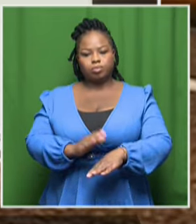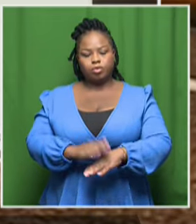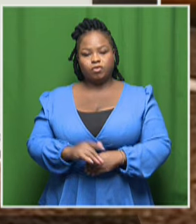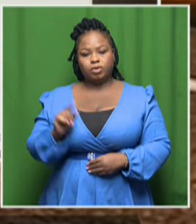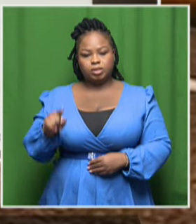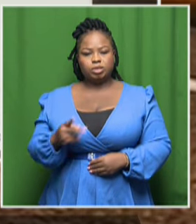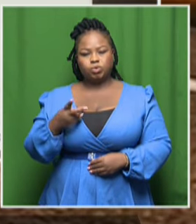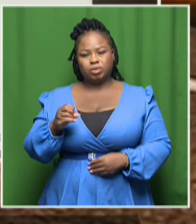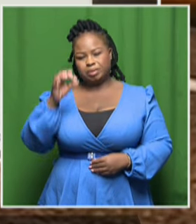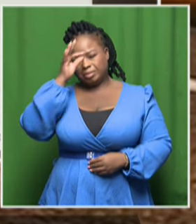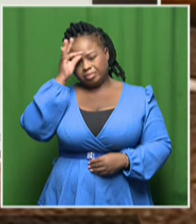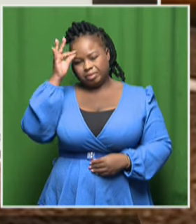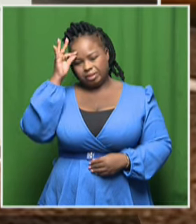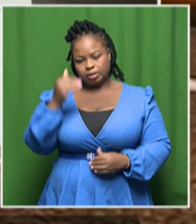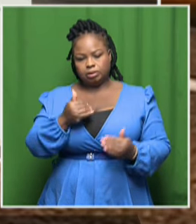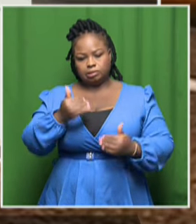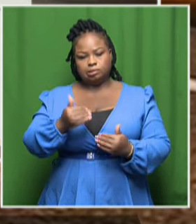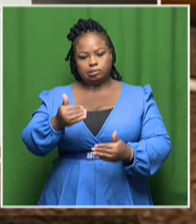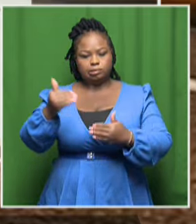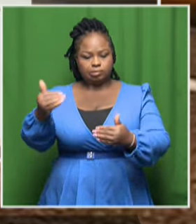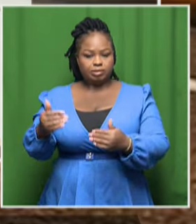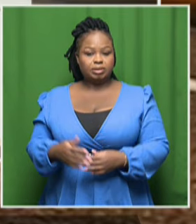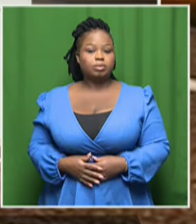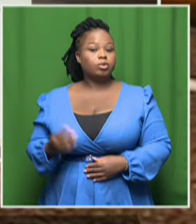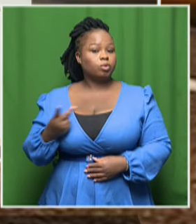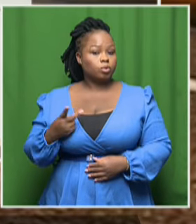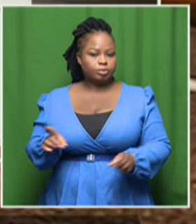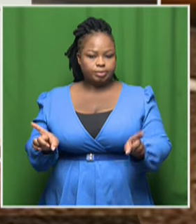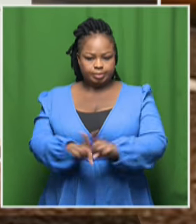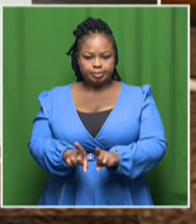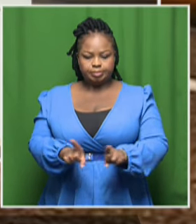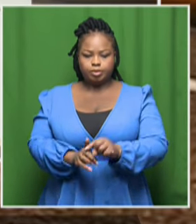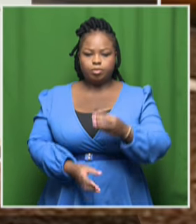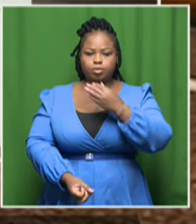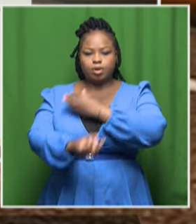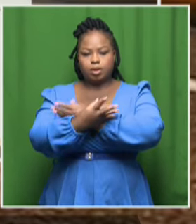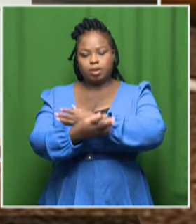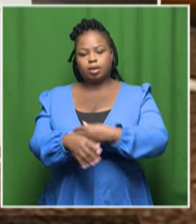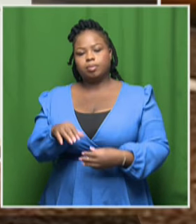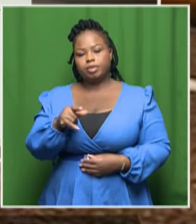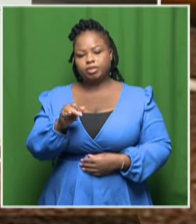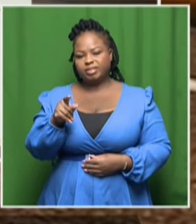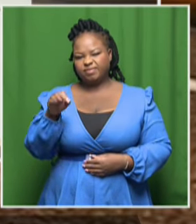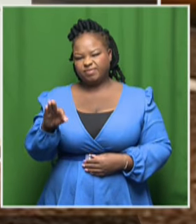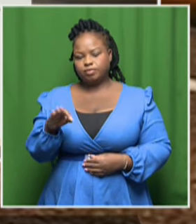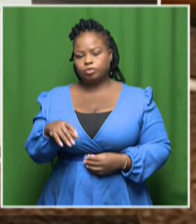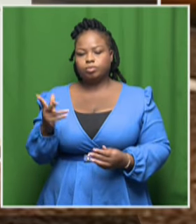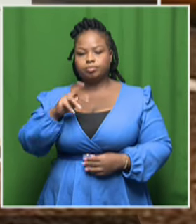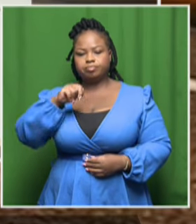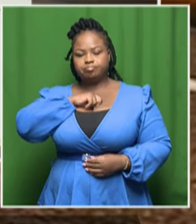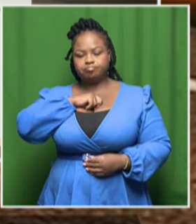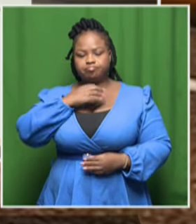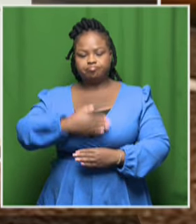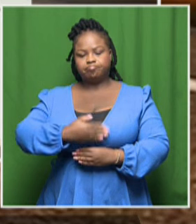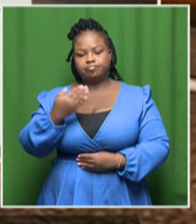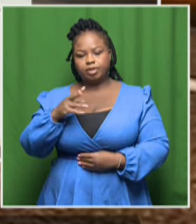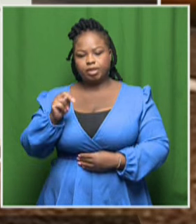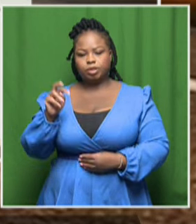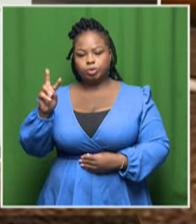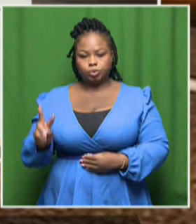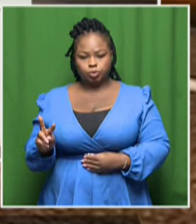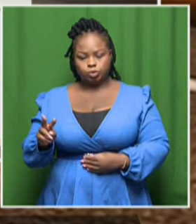section. 20 minutes and 3 sets of stop-go controls. And a very similar setup, Mpumalanga, Piet Retief down to the KZN border. So along that